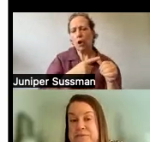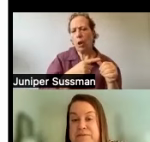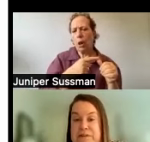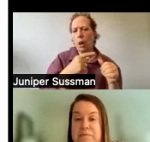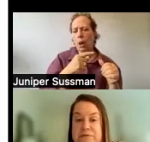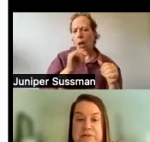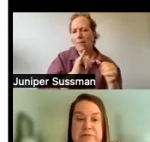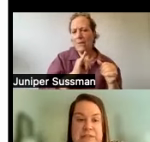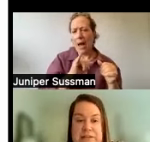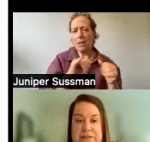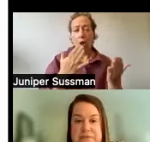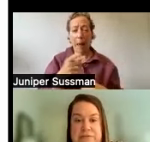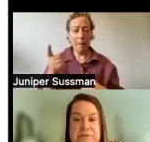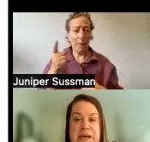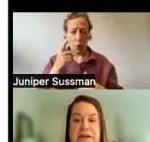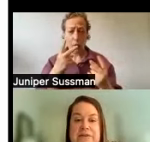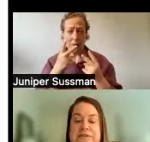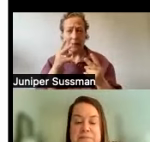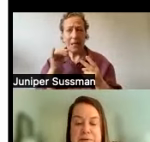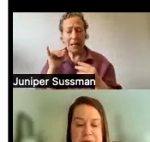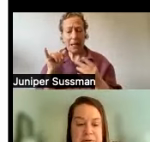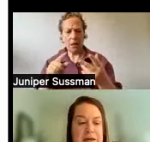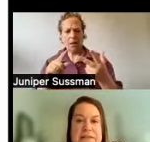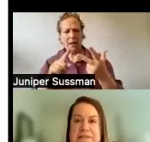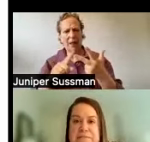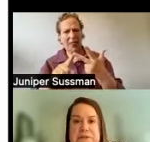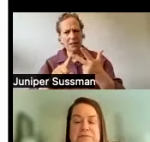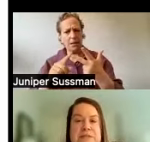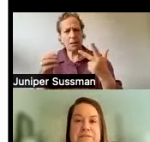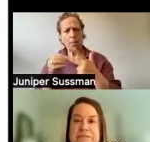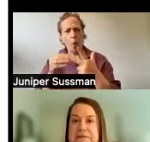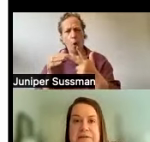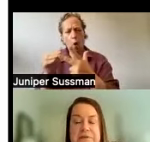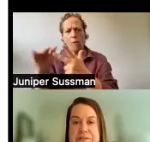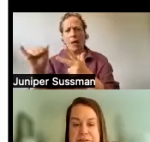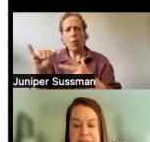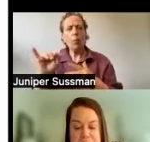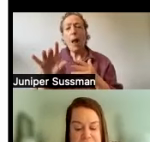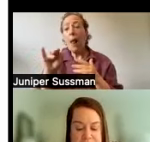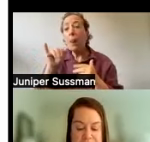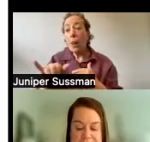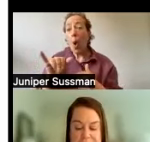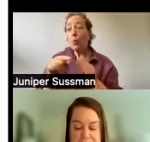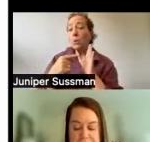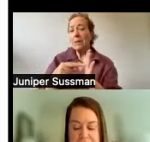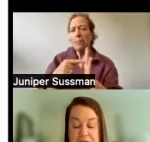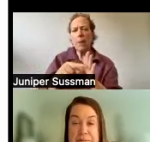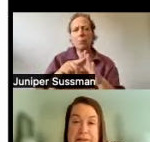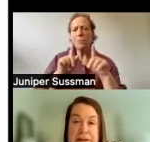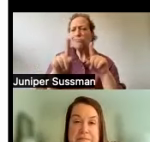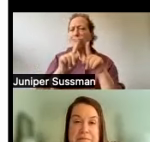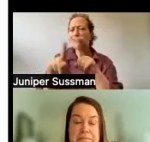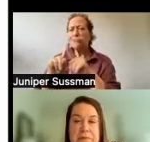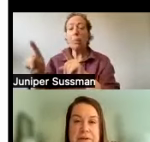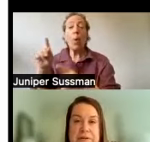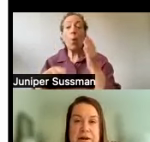the news a lot more frequently than those first two categories of people. The symptoms really vary person to person. Some of the most common that